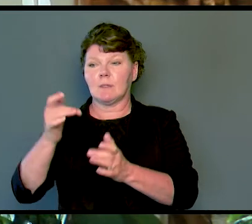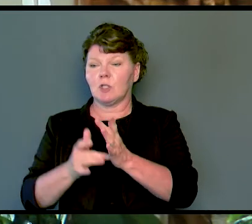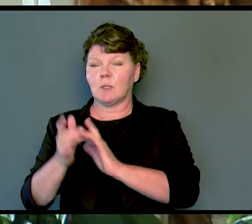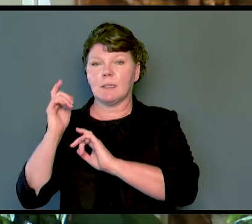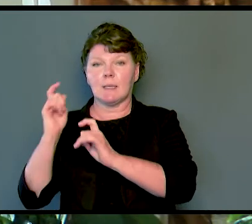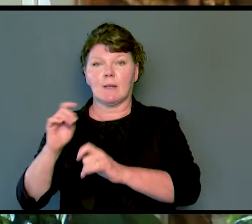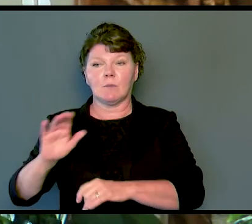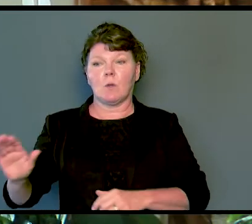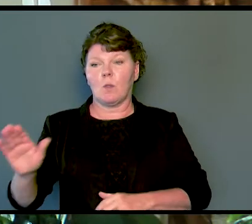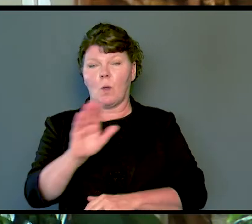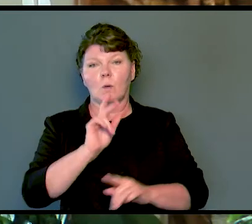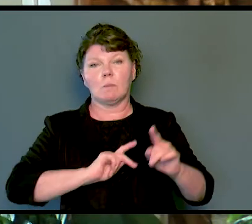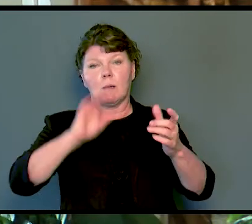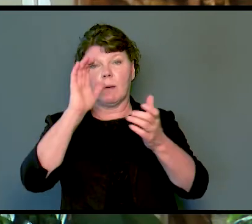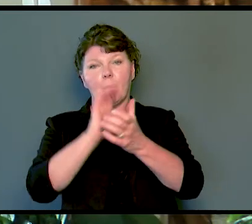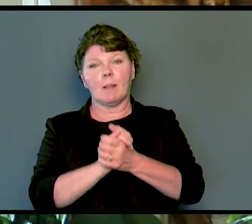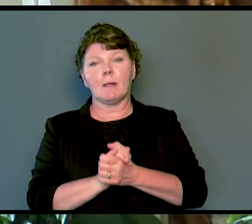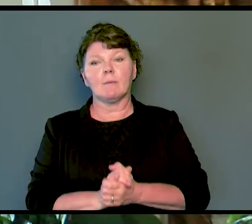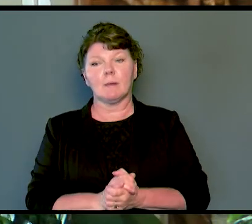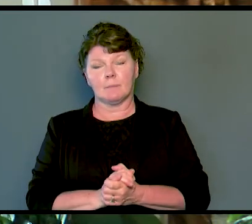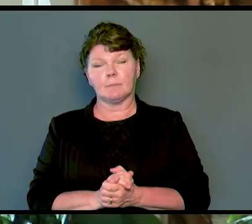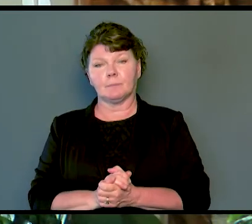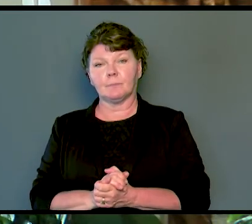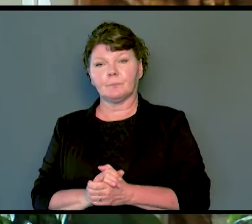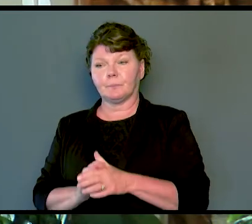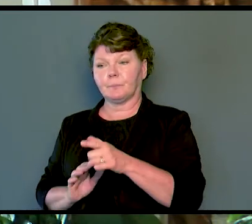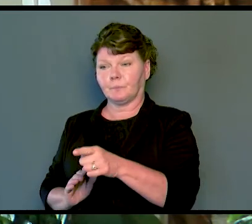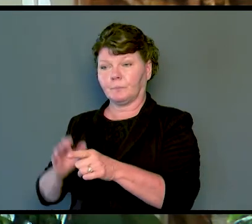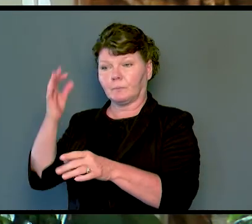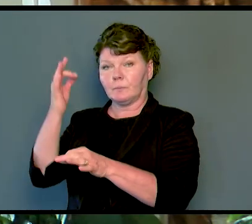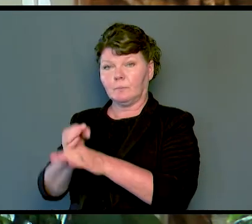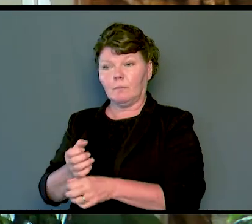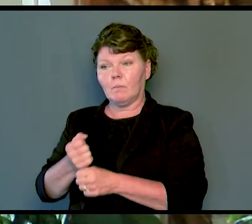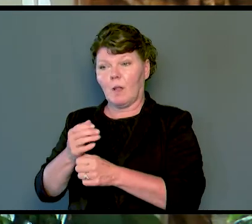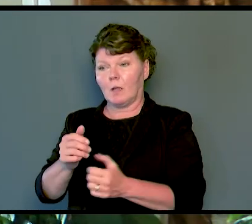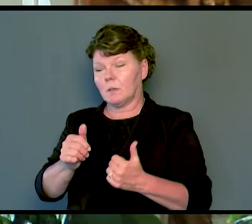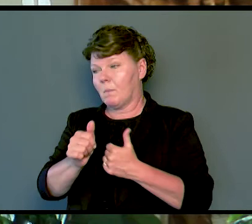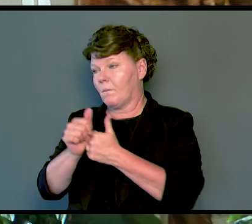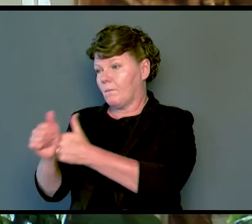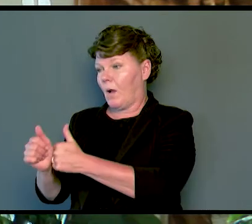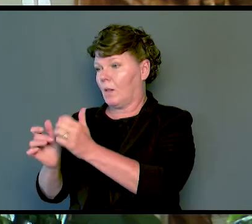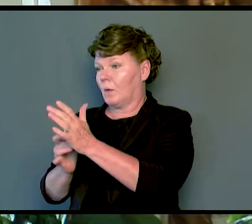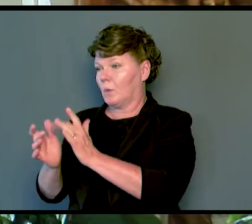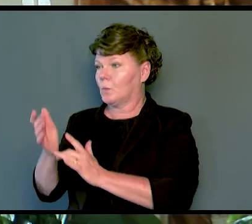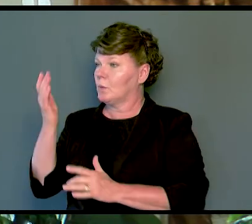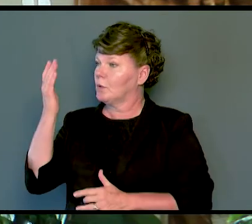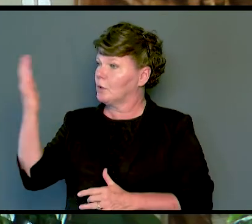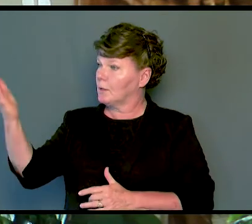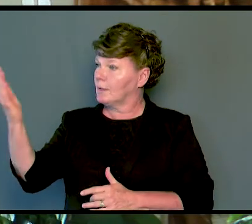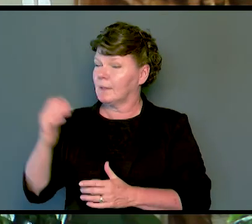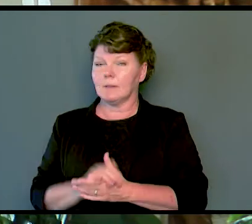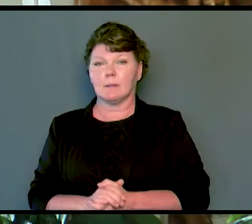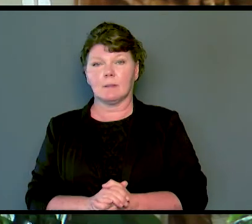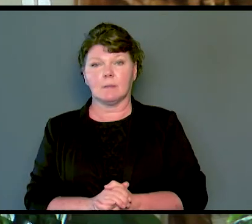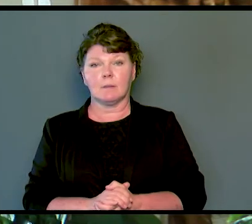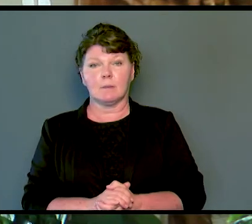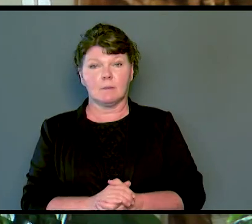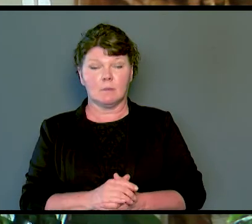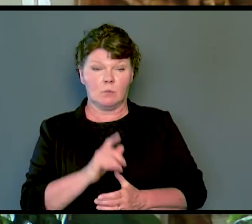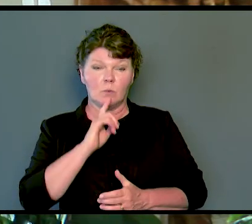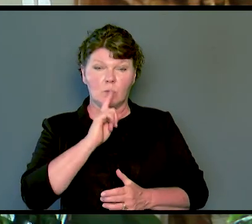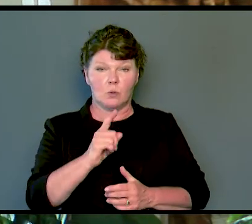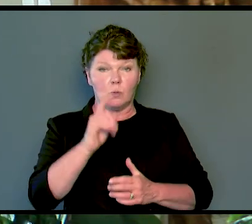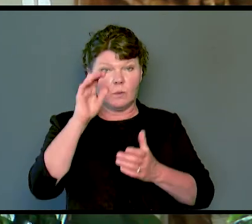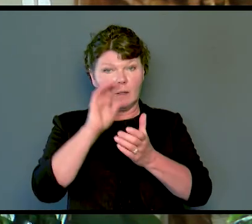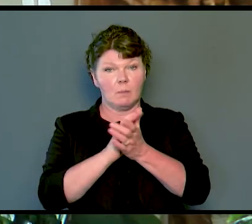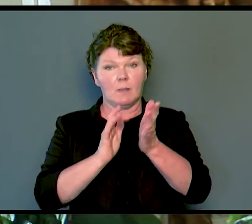that Jesus gives to those who believe. And Bartimaeus' faith then caused him to follow Jesus. Those who truly believe